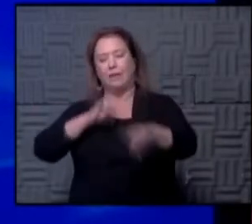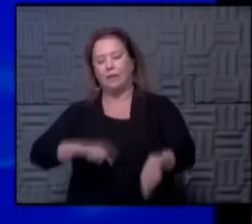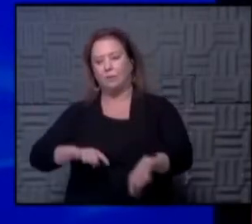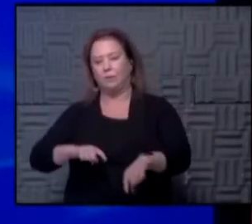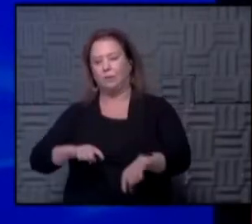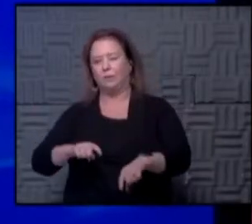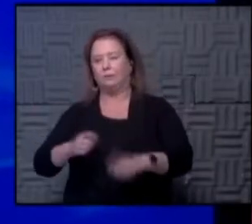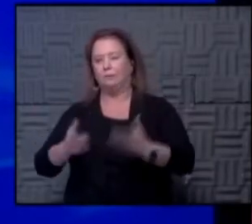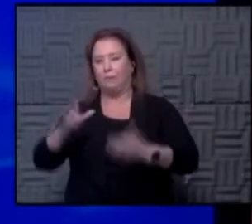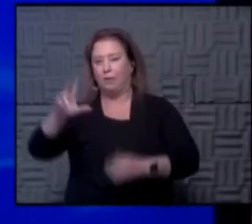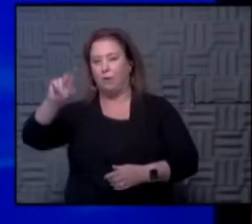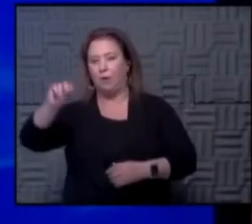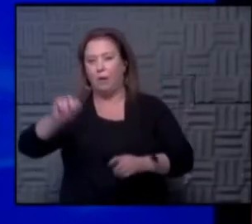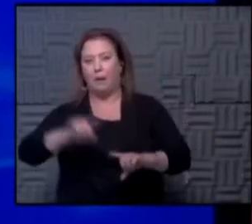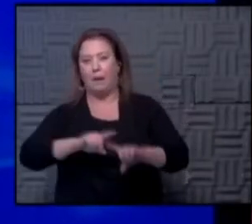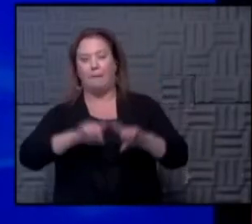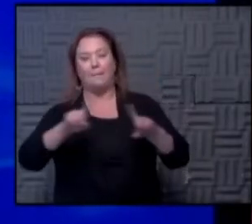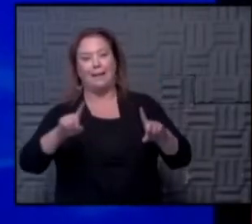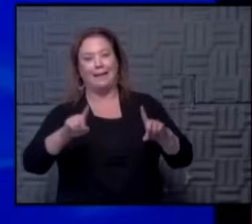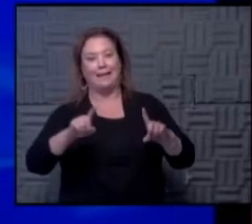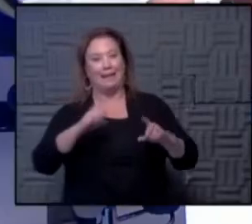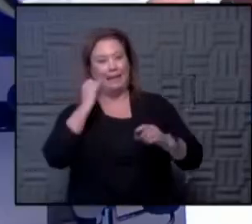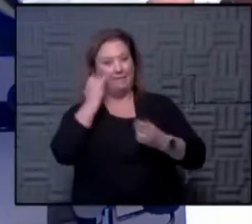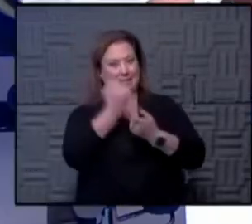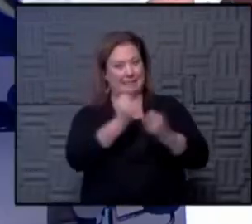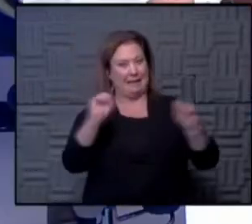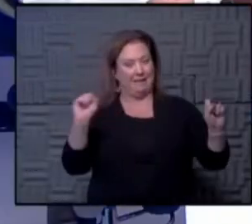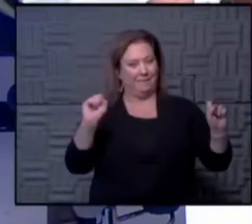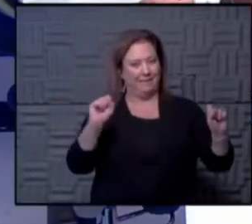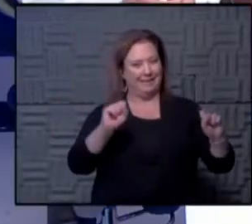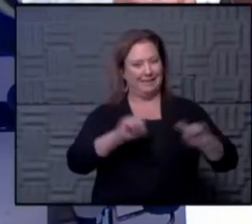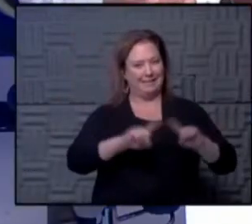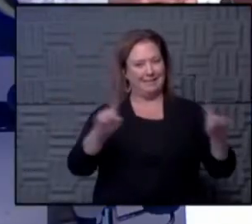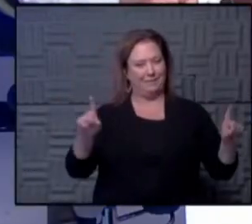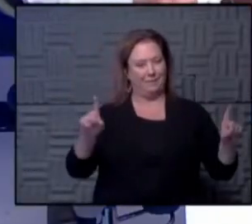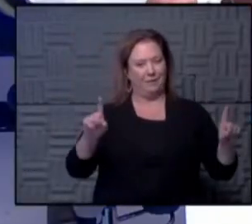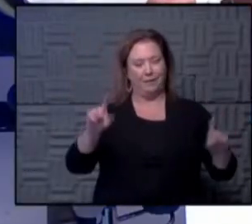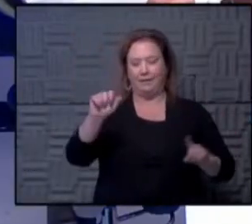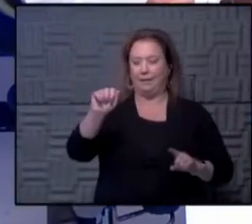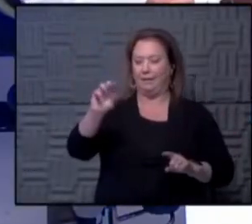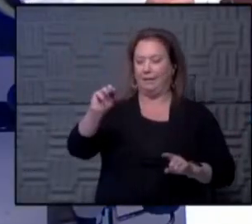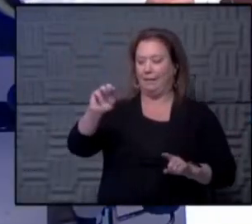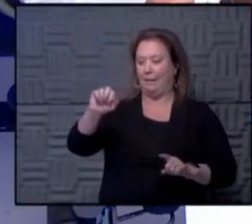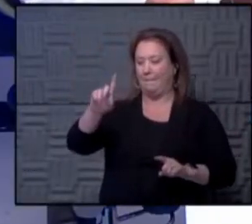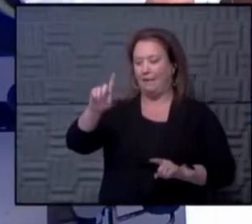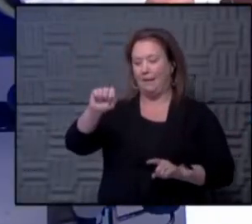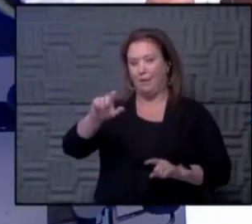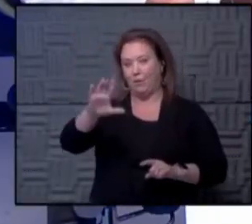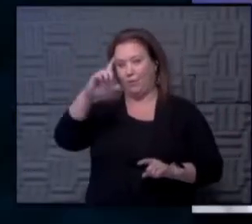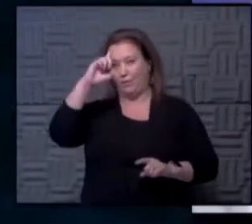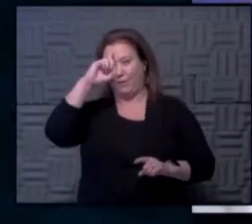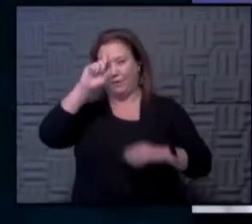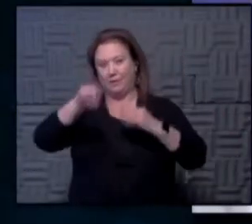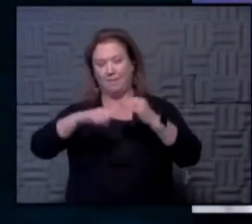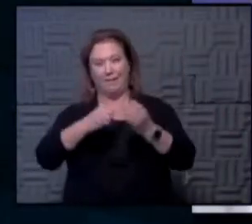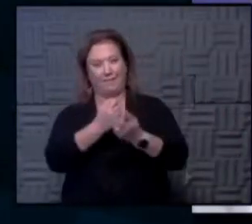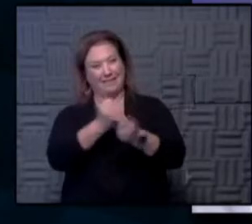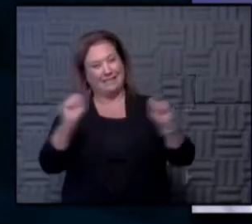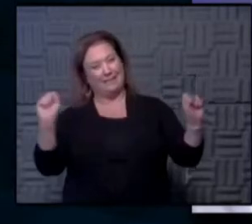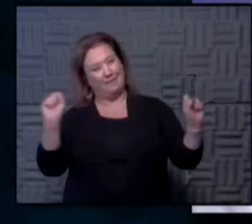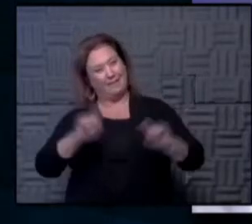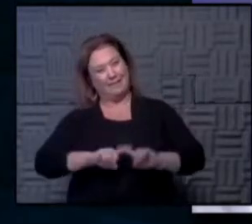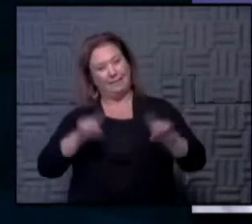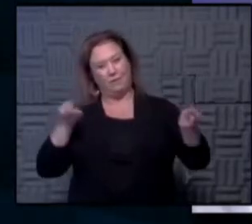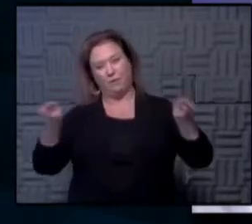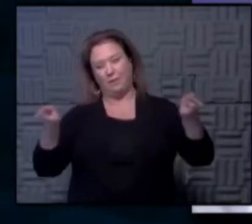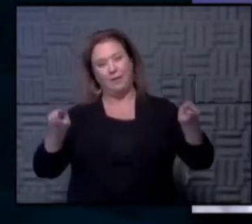very different, though, in my mind, than is it safe? And correct. That's the difference. And I don't know what Amanda would think about that as well, because they